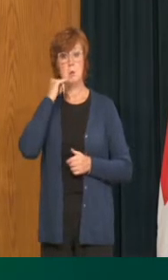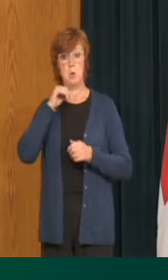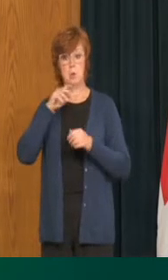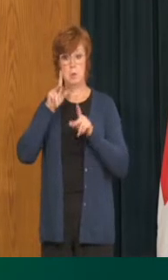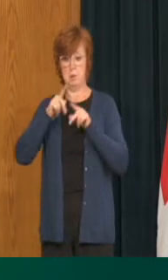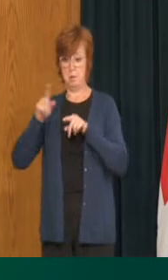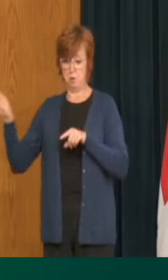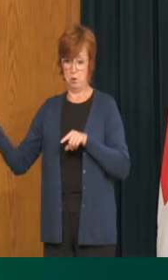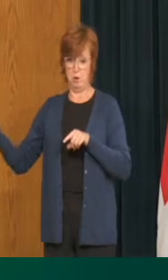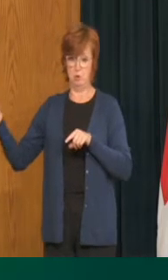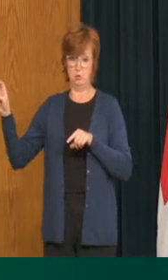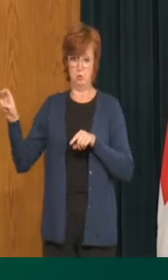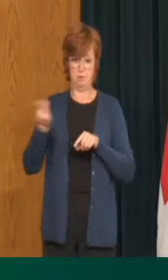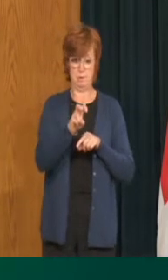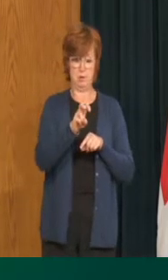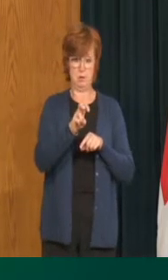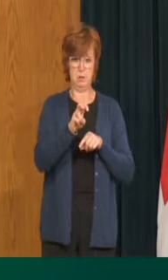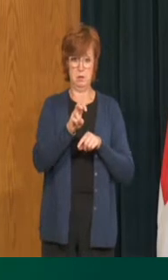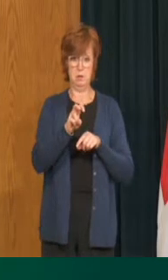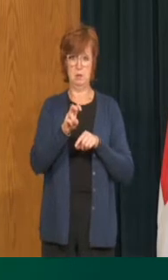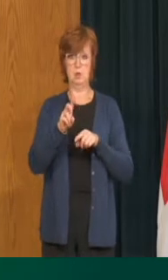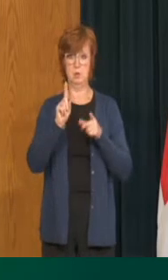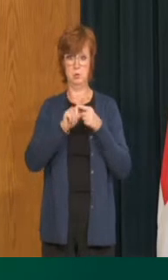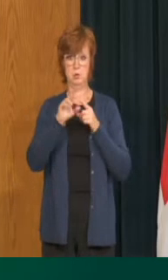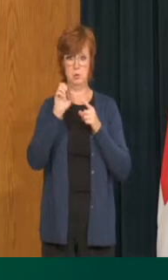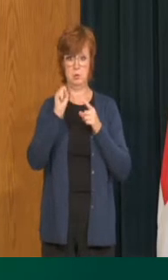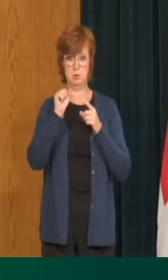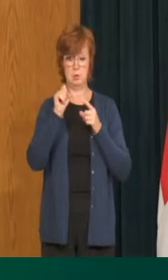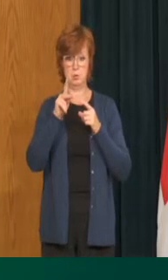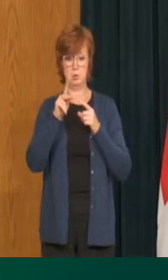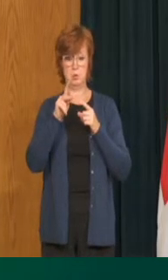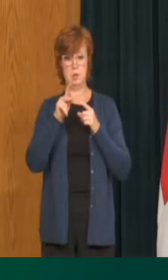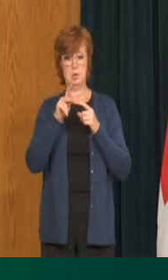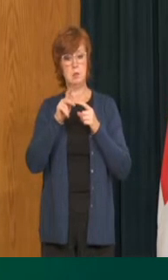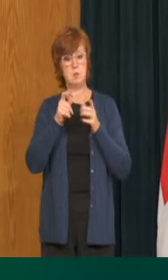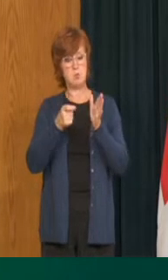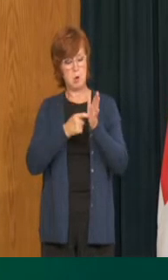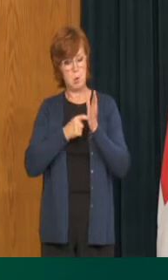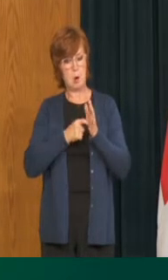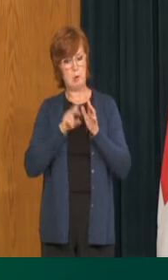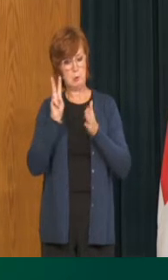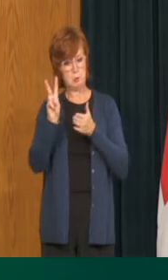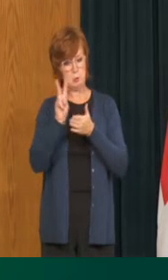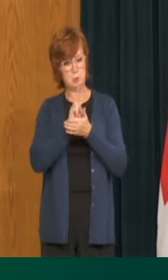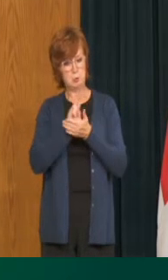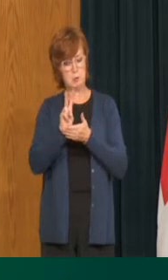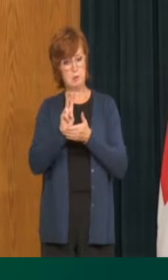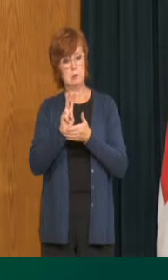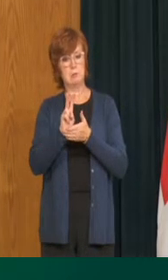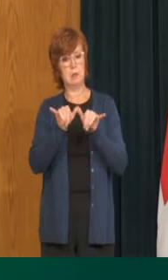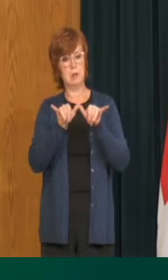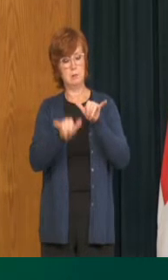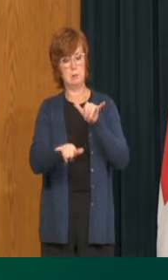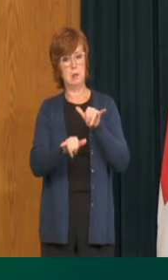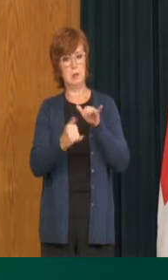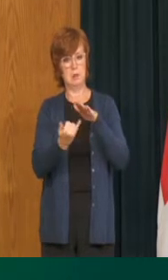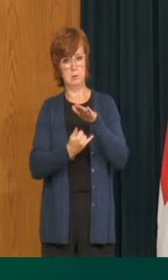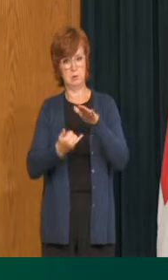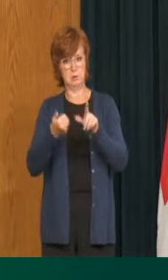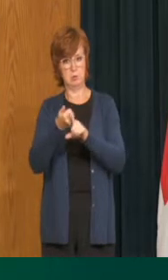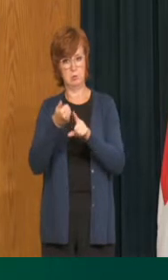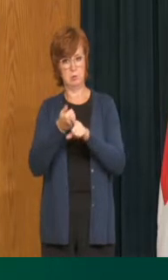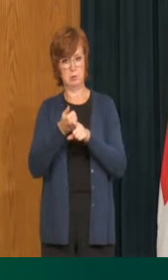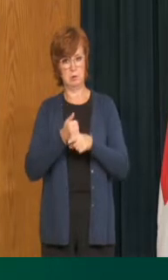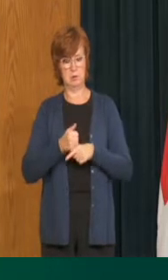into Saskatchewan from certain provinces if you actually want to restrict them leaving and possibly kind of bringing the virus